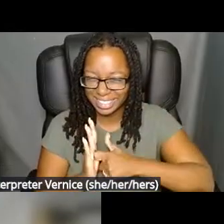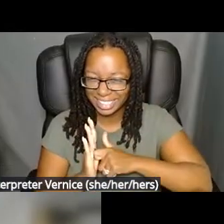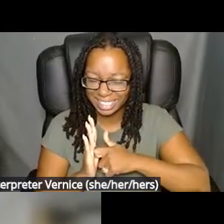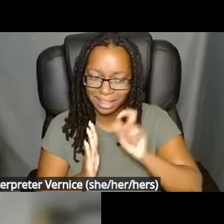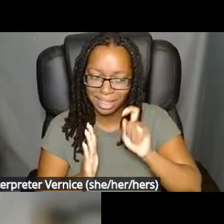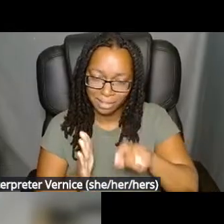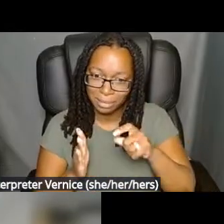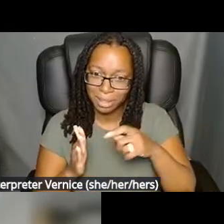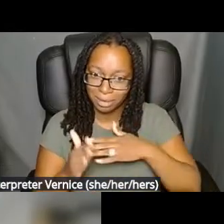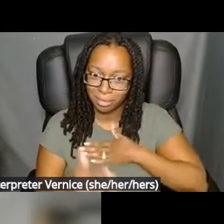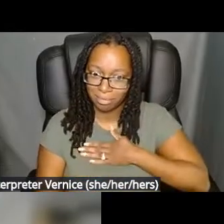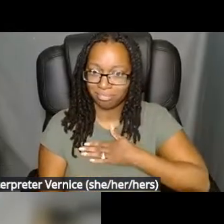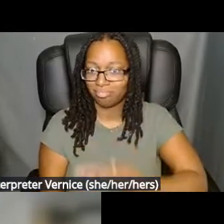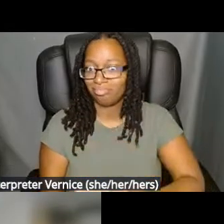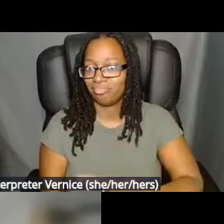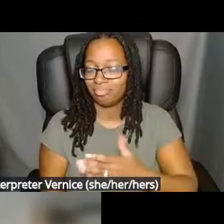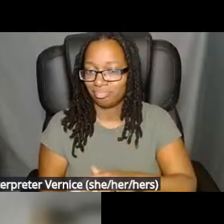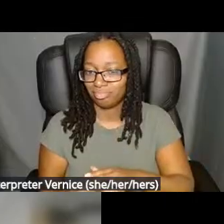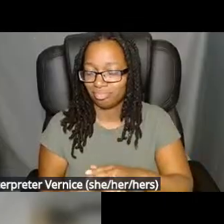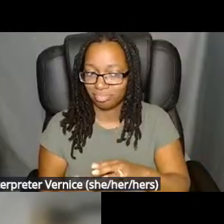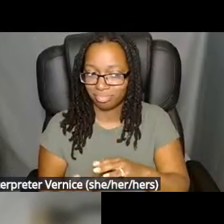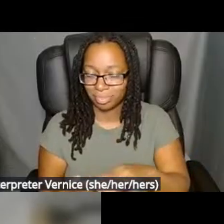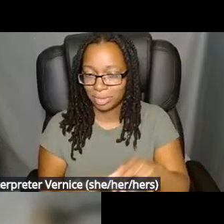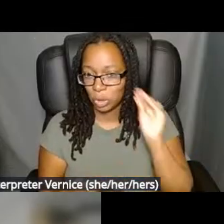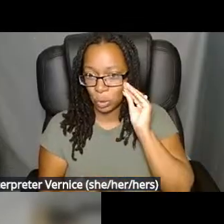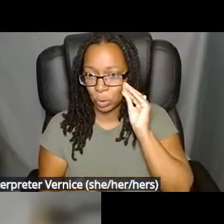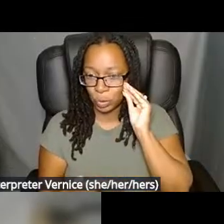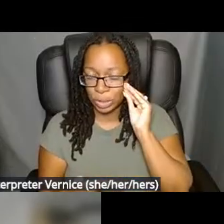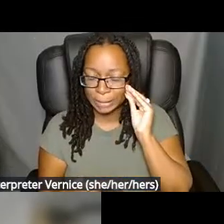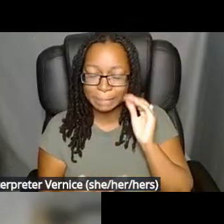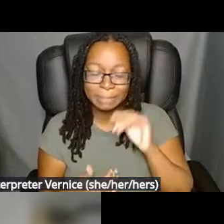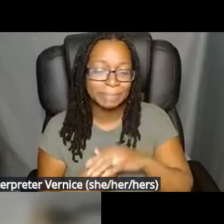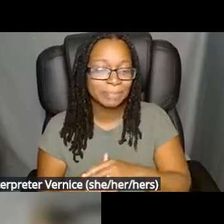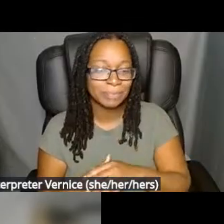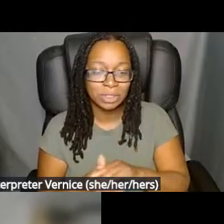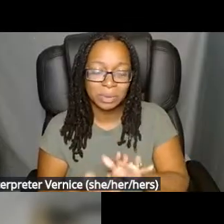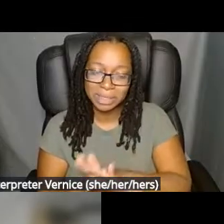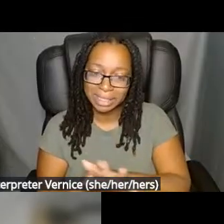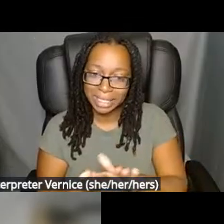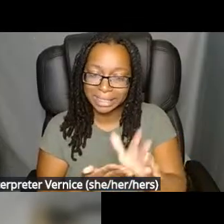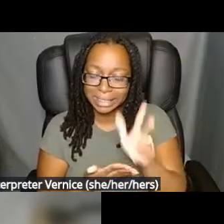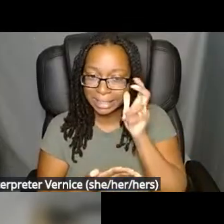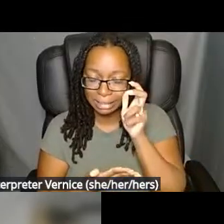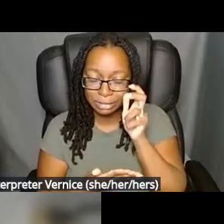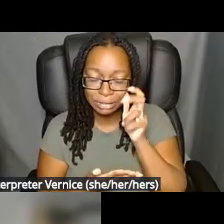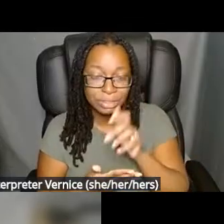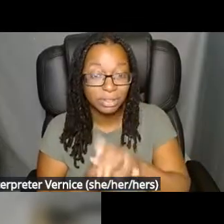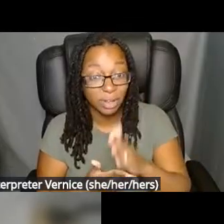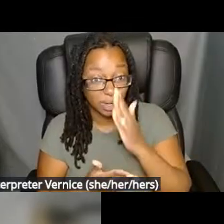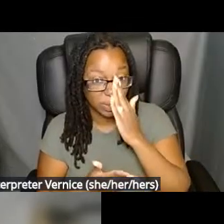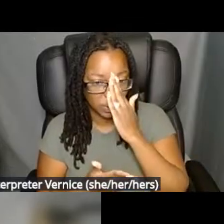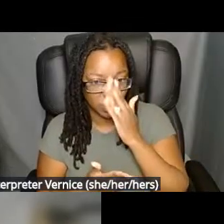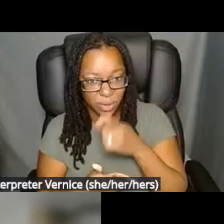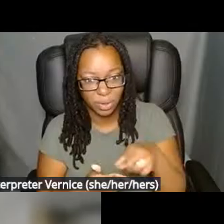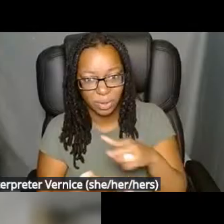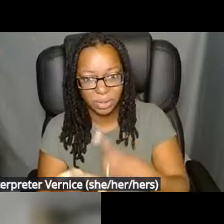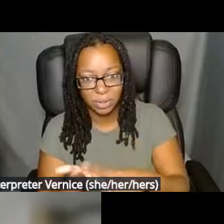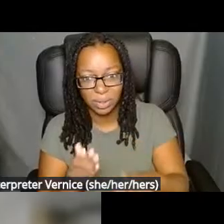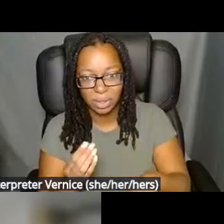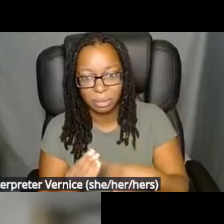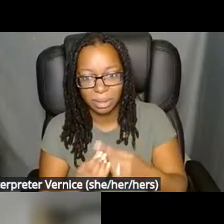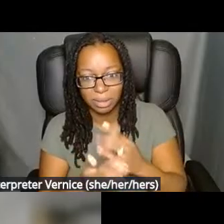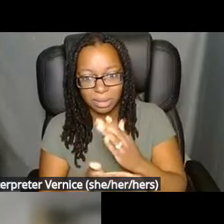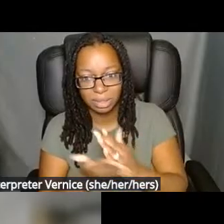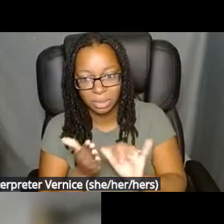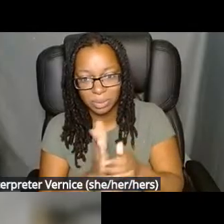everything. So it's nice to hear that. And I love the fact that you guys mentioned some of those skills. So I guess I would